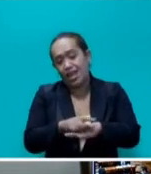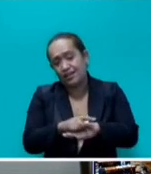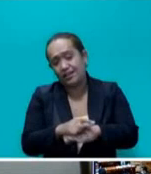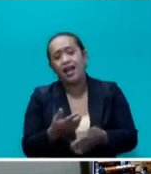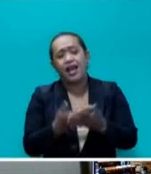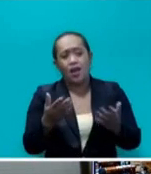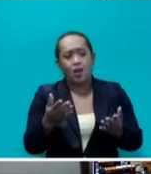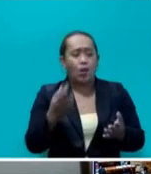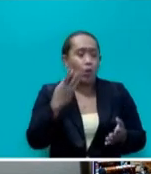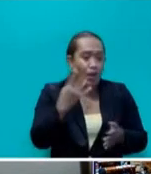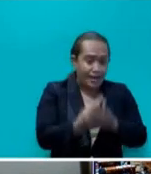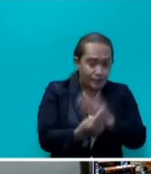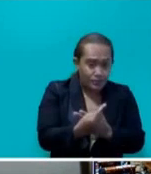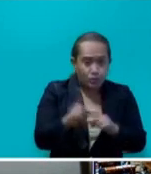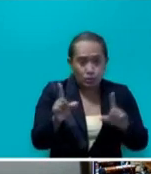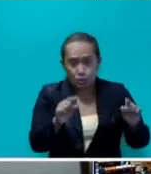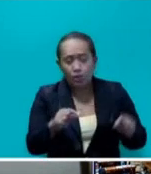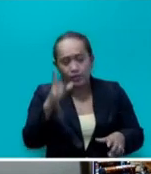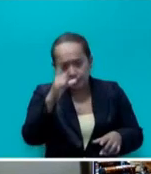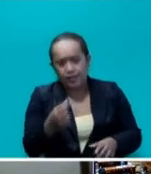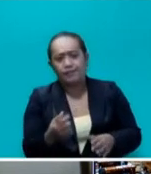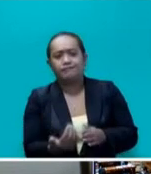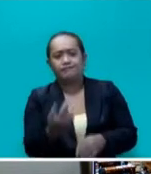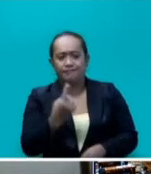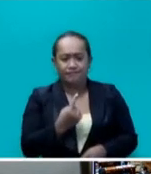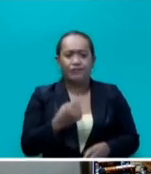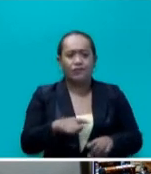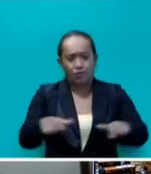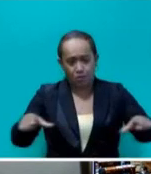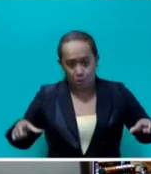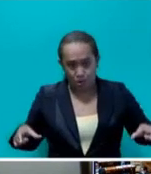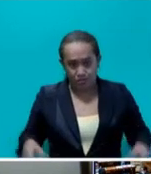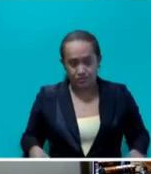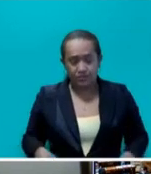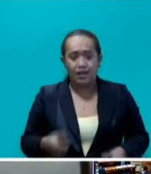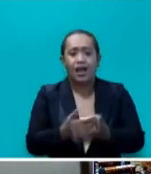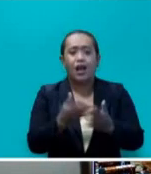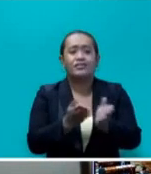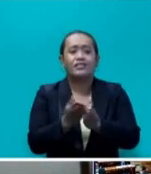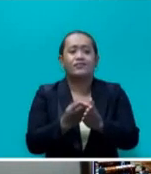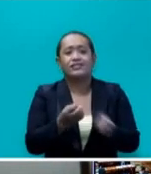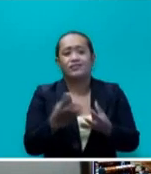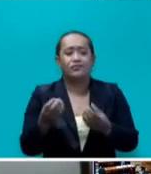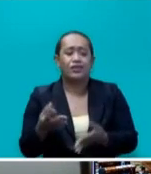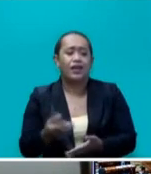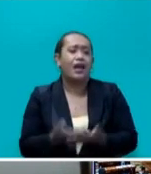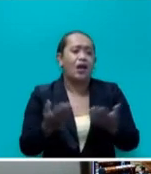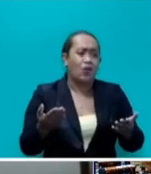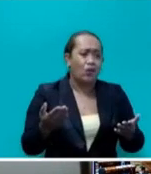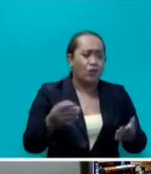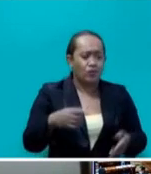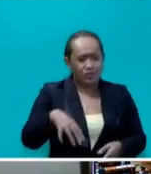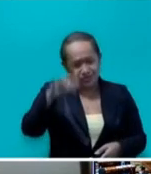such lease to be dealt with by any court of law or under the process of any court of law. This will ensure faster service delivery to lessees, and third parties will no